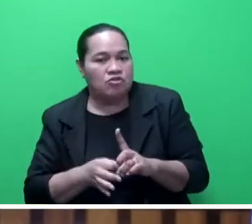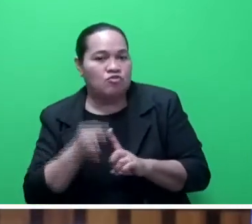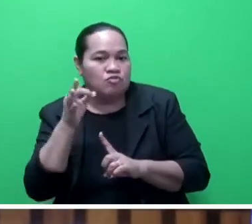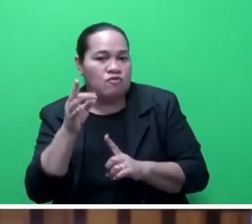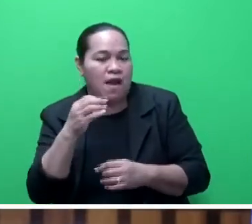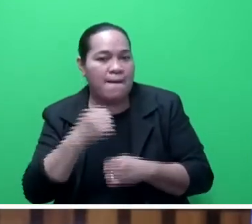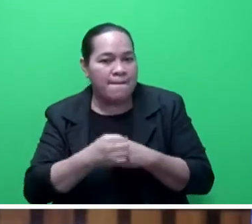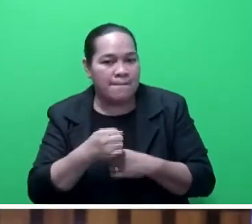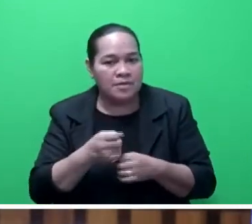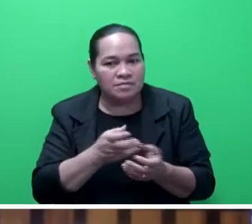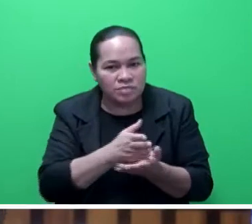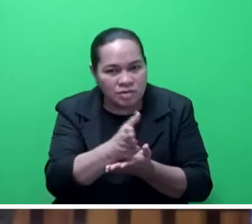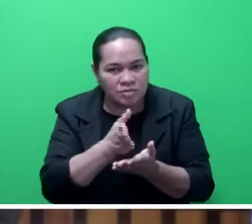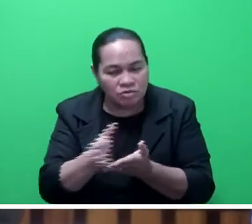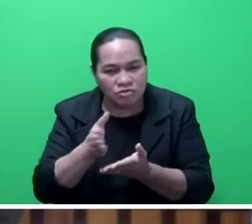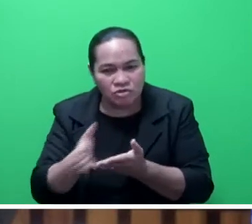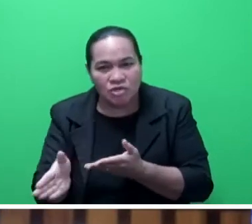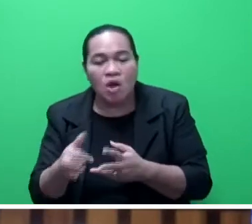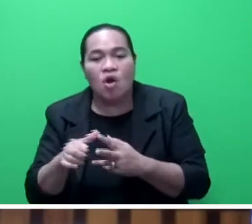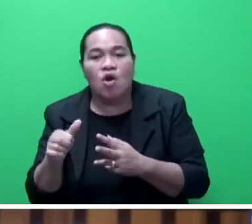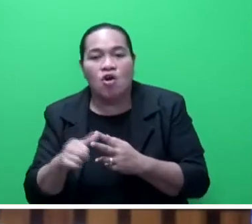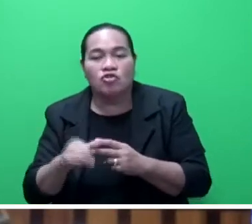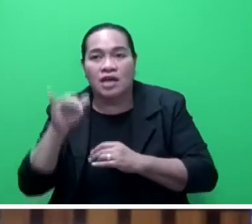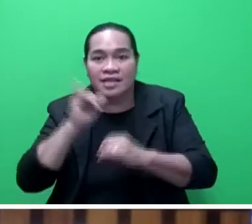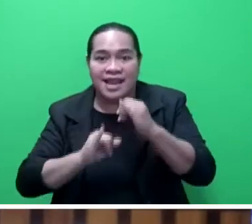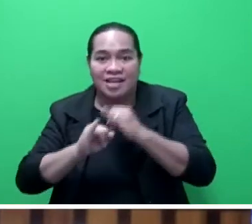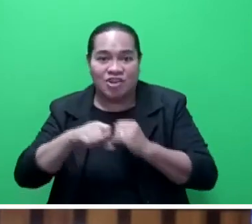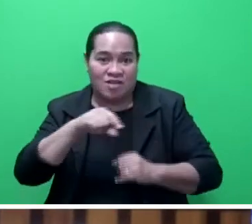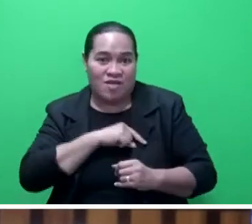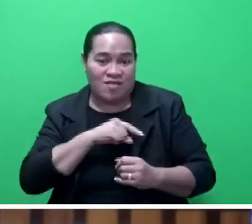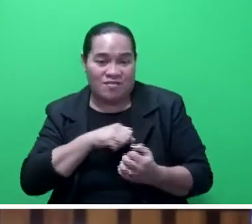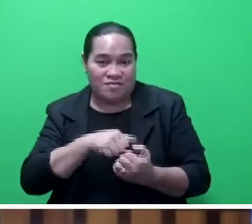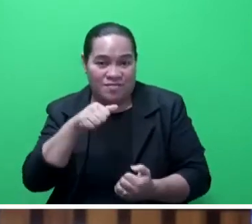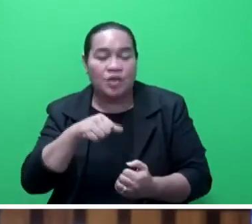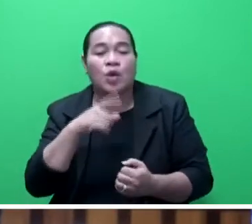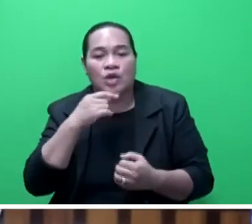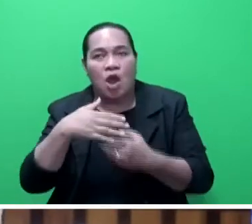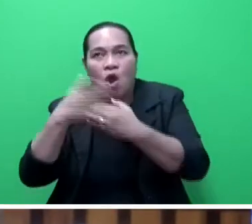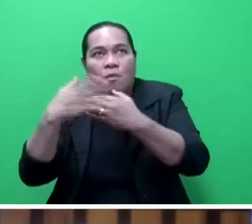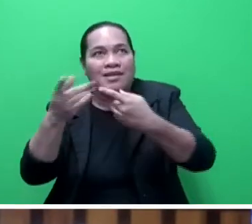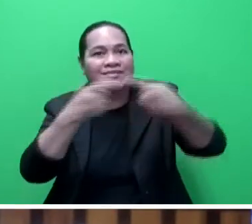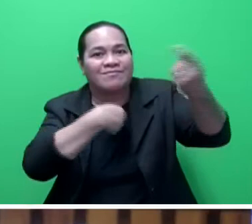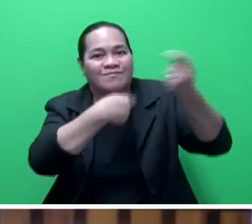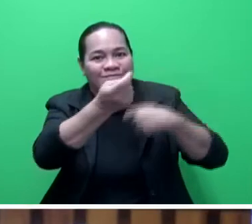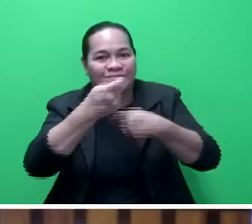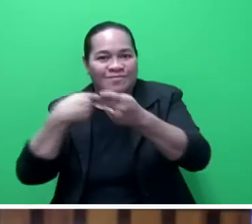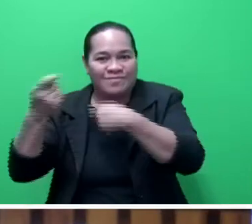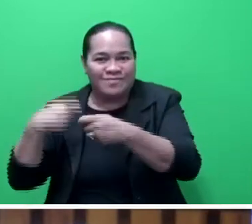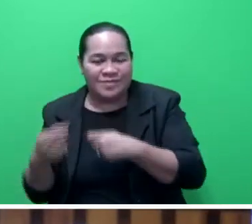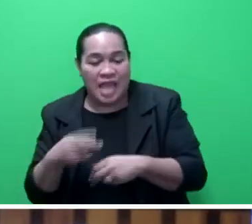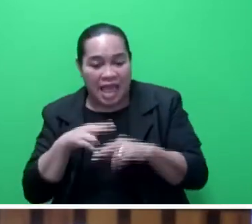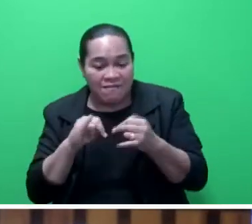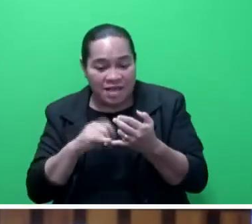machines, distribution channels, and acquire international certifications that would open up doors to new markets. FSC is currently researching